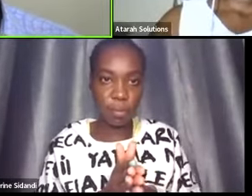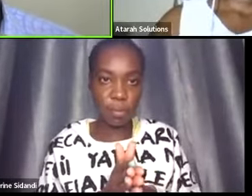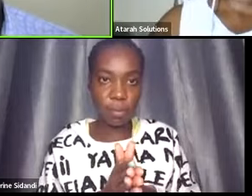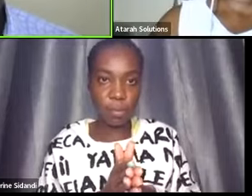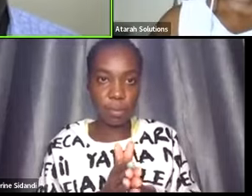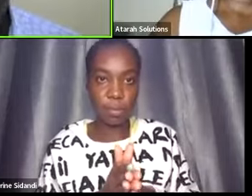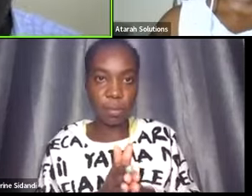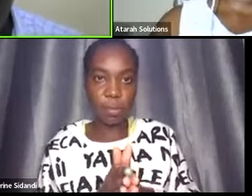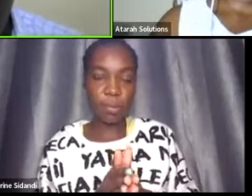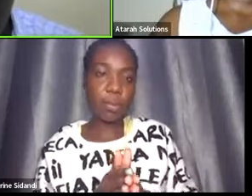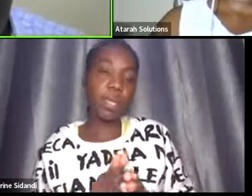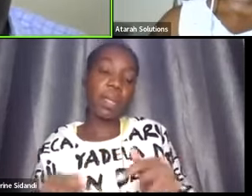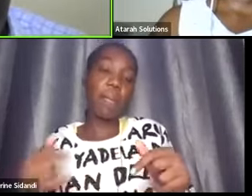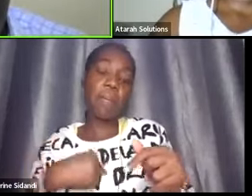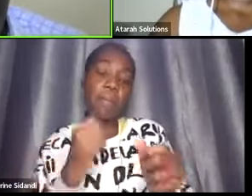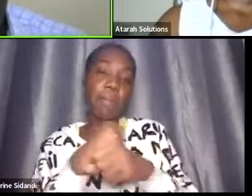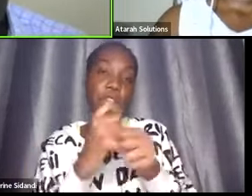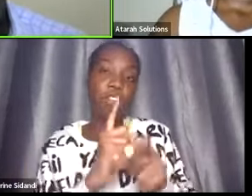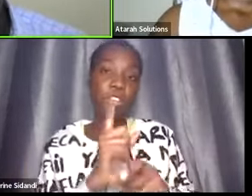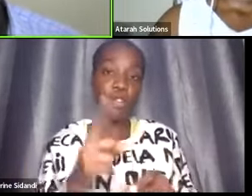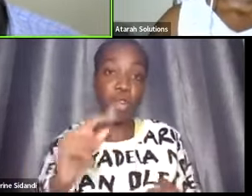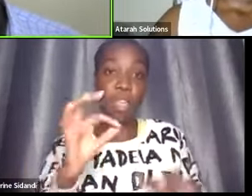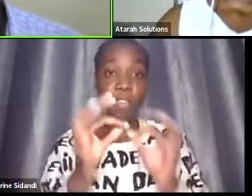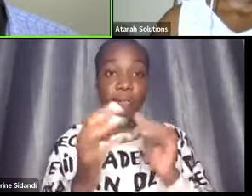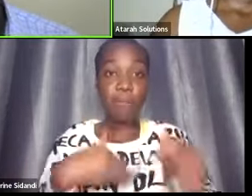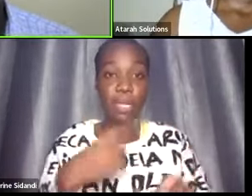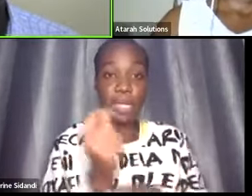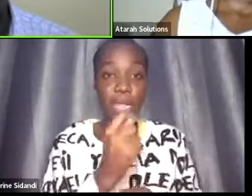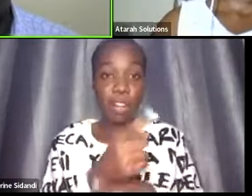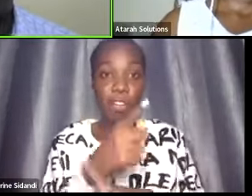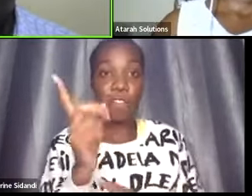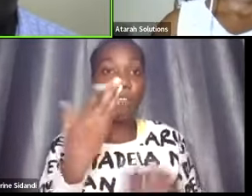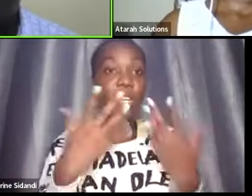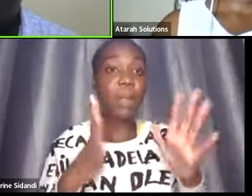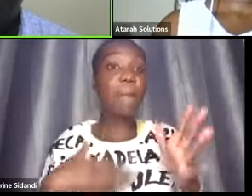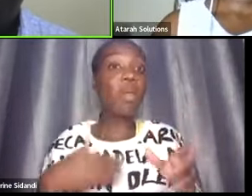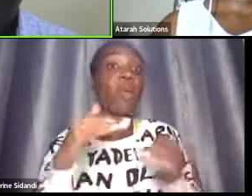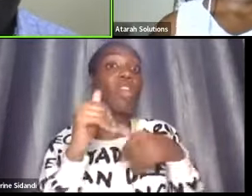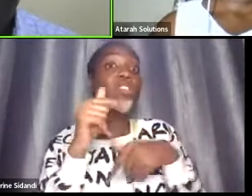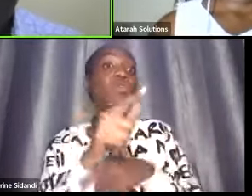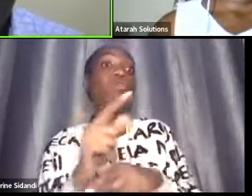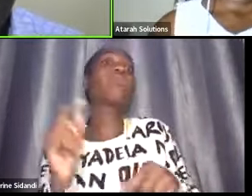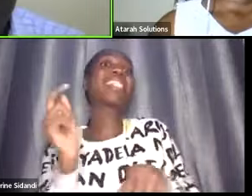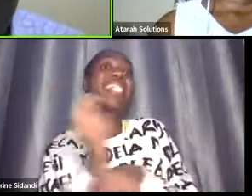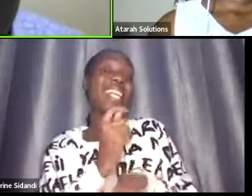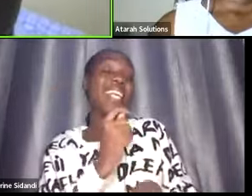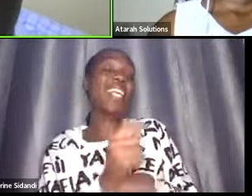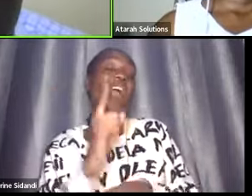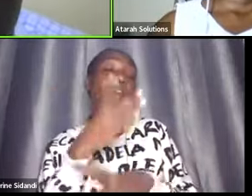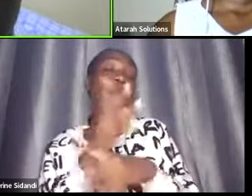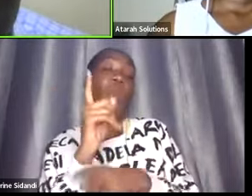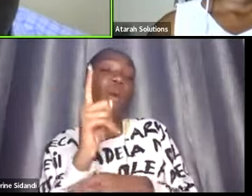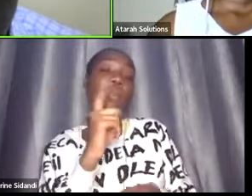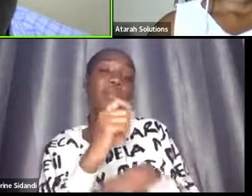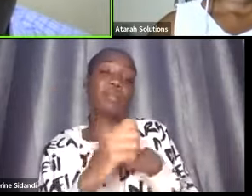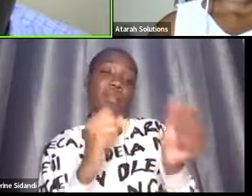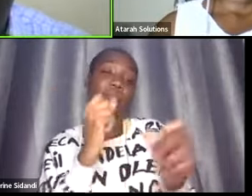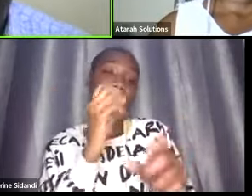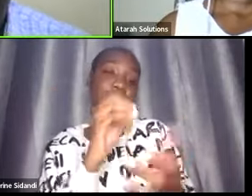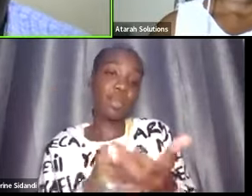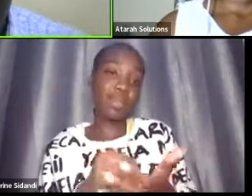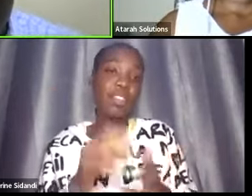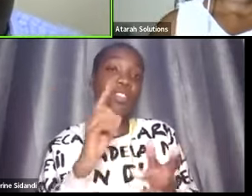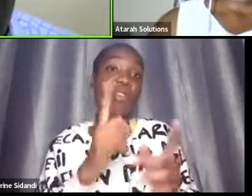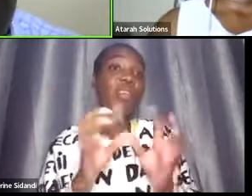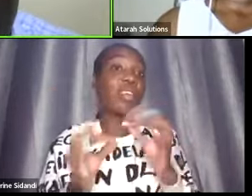that once I train you as a professional mediator, I will also wait for 1 year and train you as a chartered mediator. It's a lucrative business for those people who don't